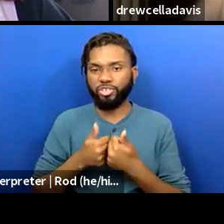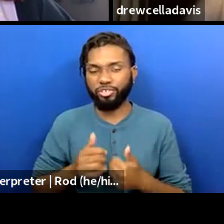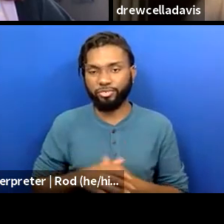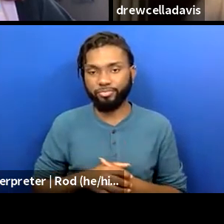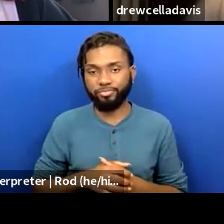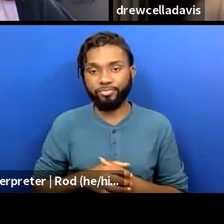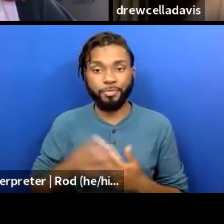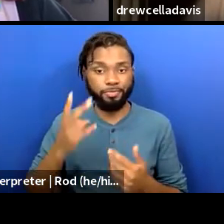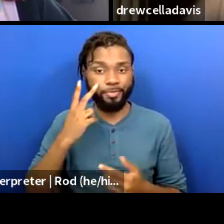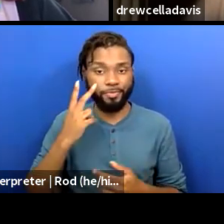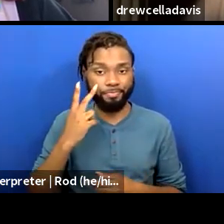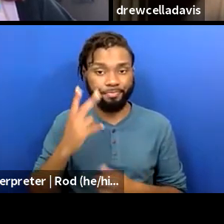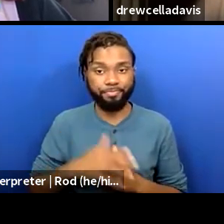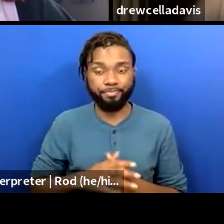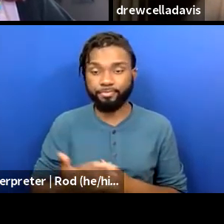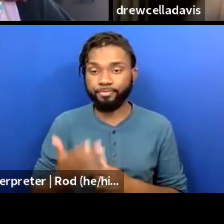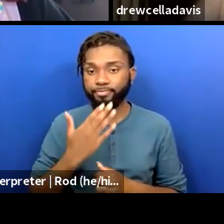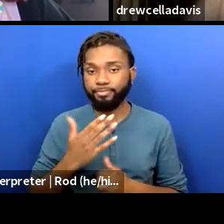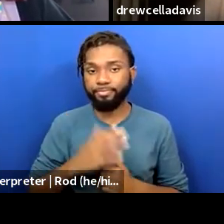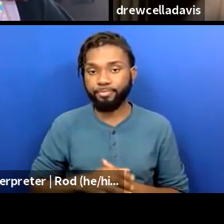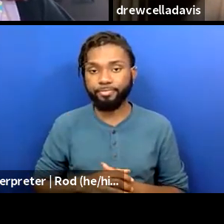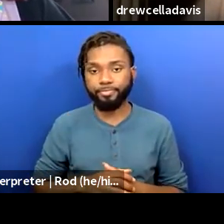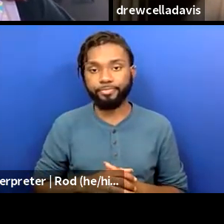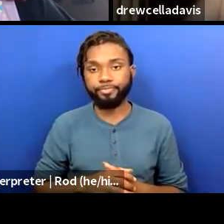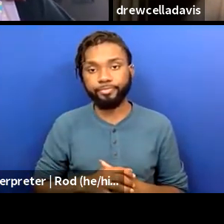I'll see. Thank you.